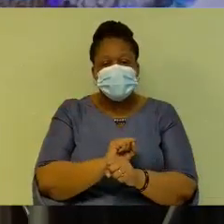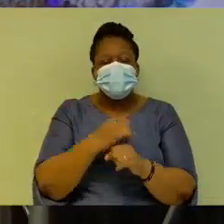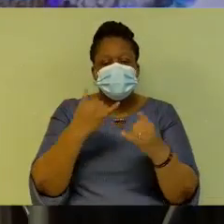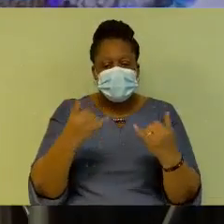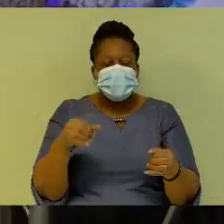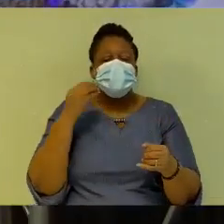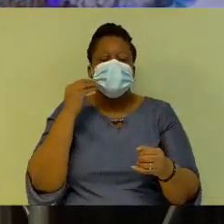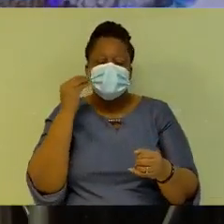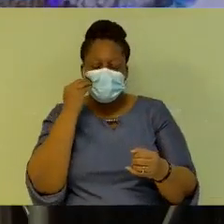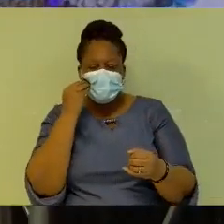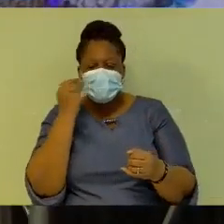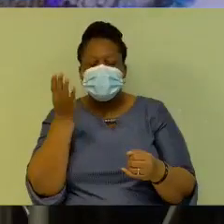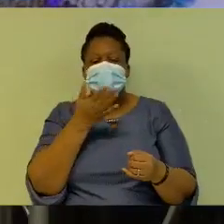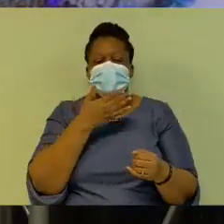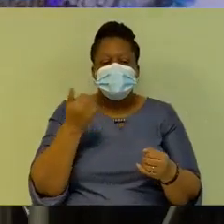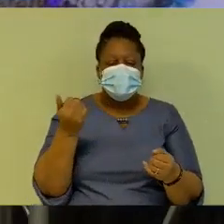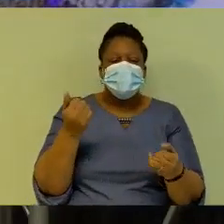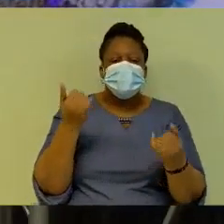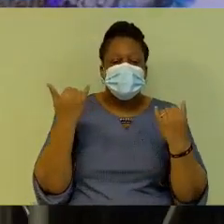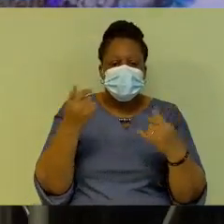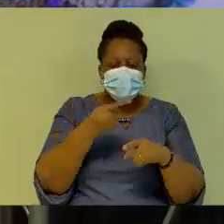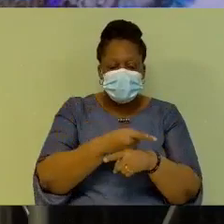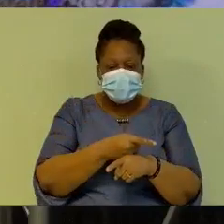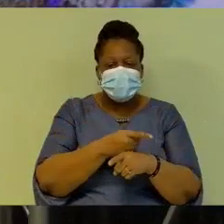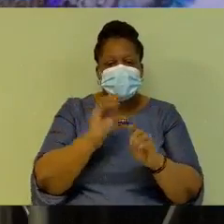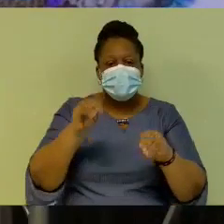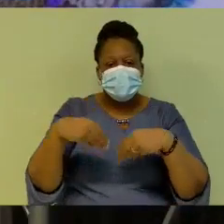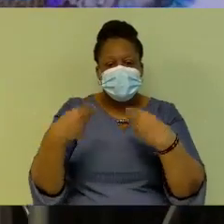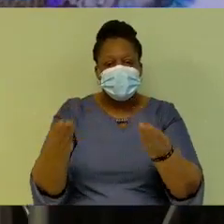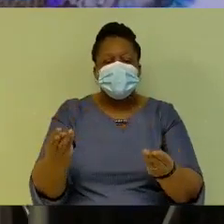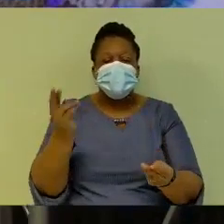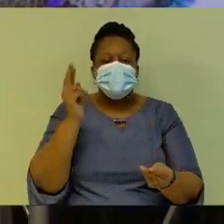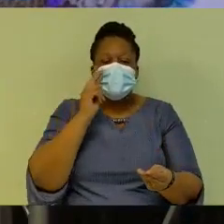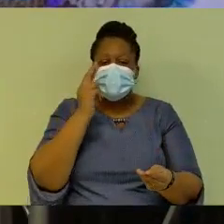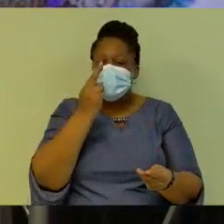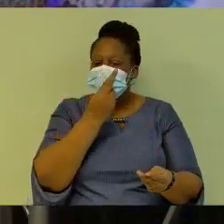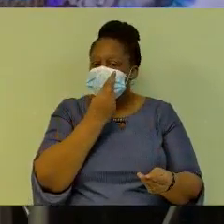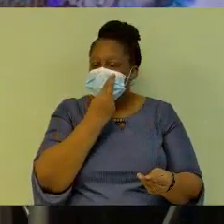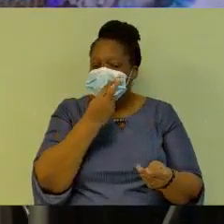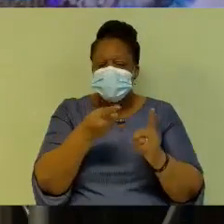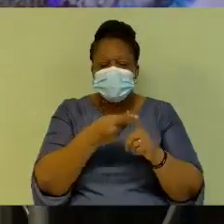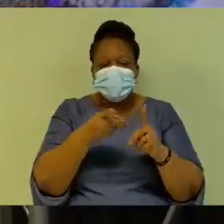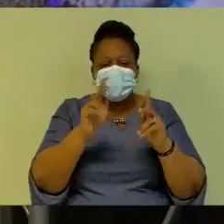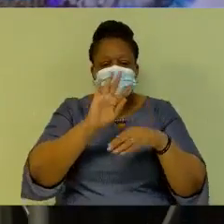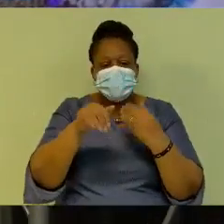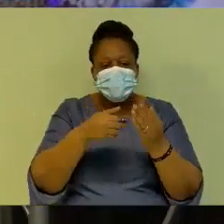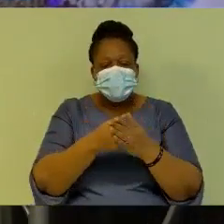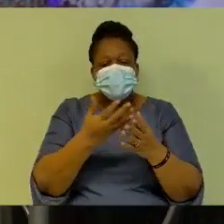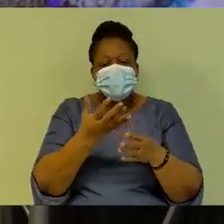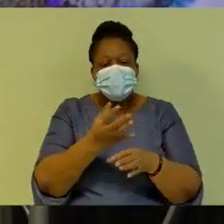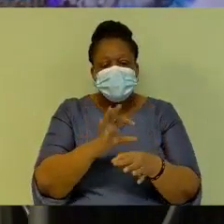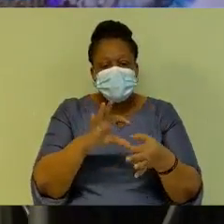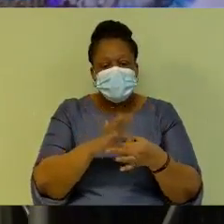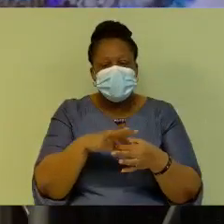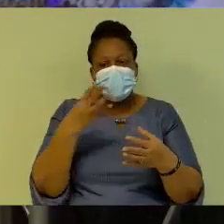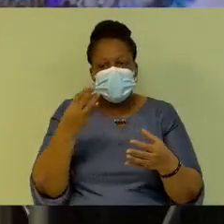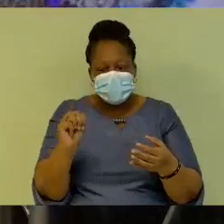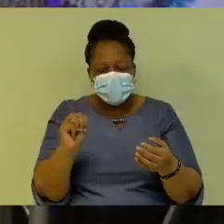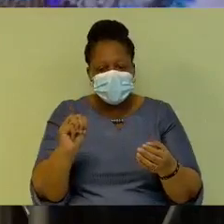today and will do likewise for those at the JNF come Friday. They are going to donate a total